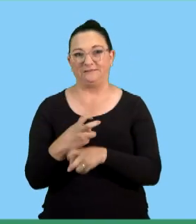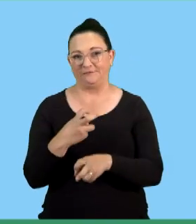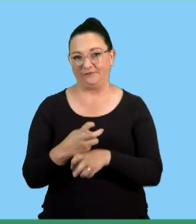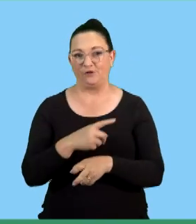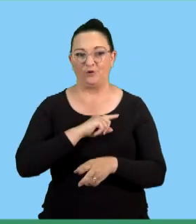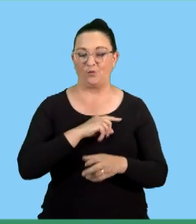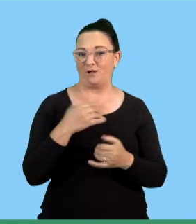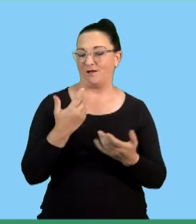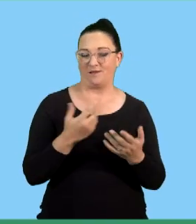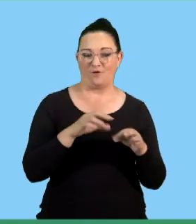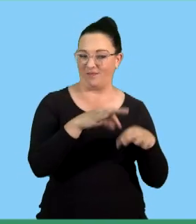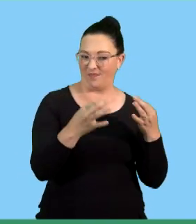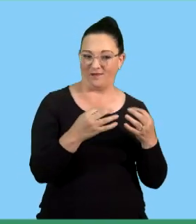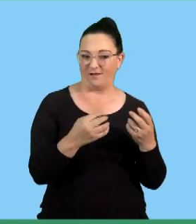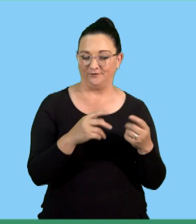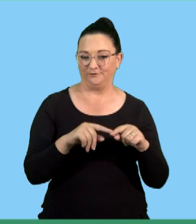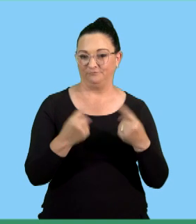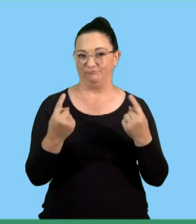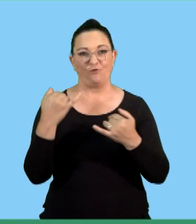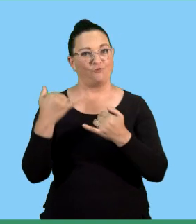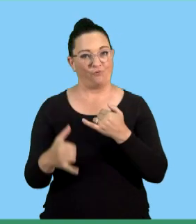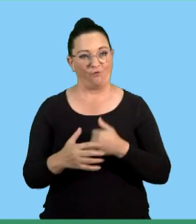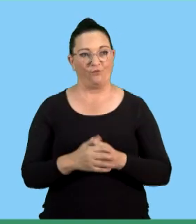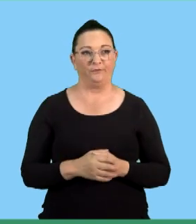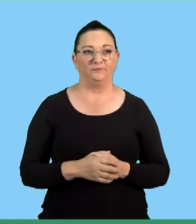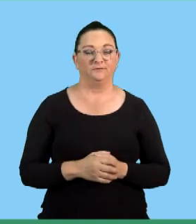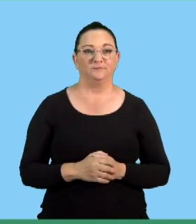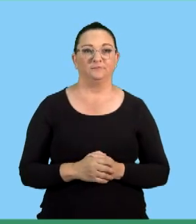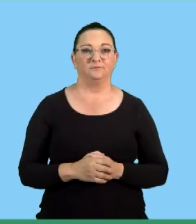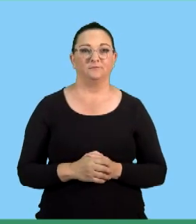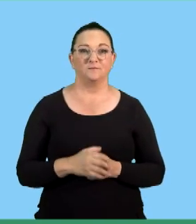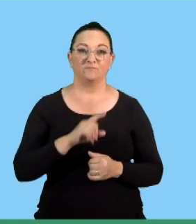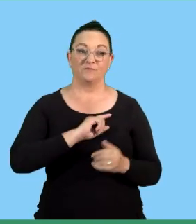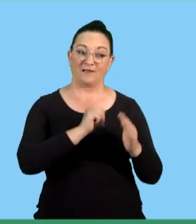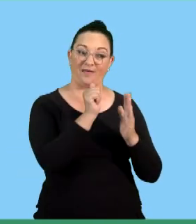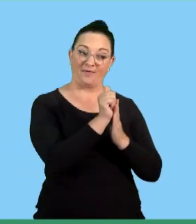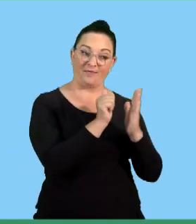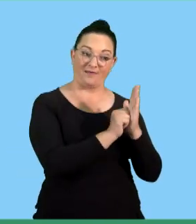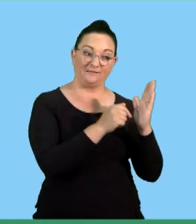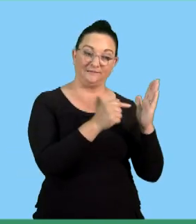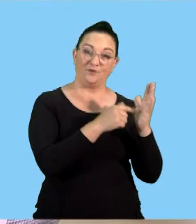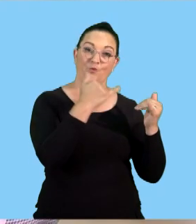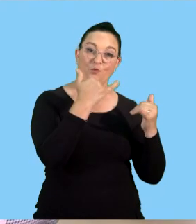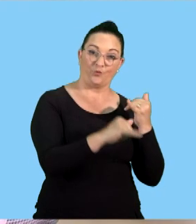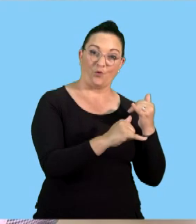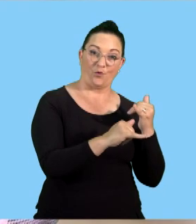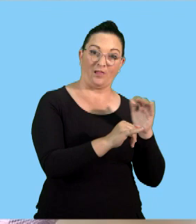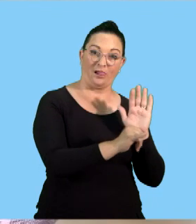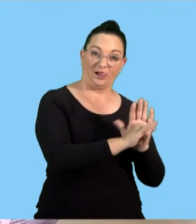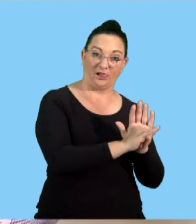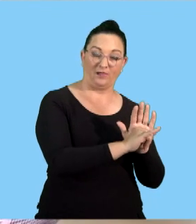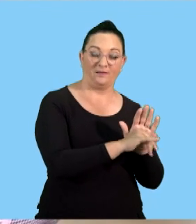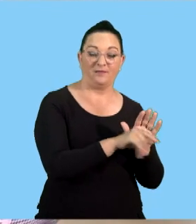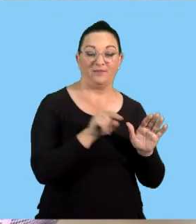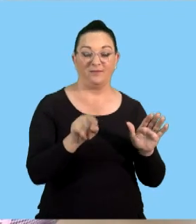might be required to analyze the impact of the act identified. So if you've incorrectly identified the act,